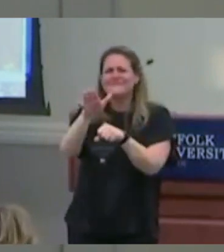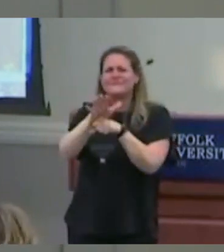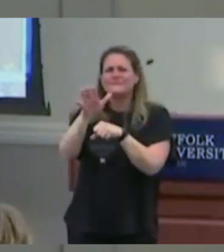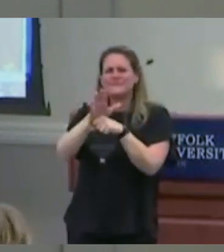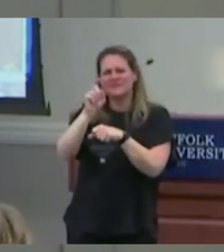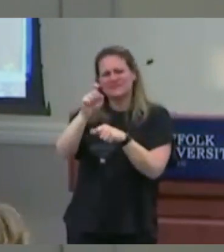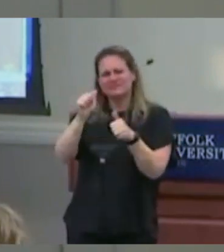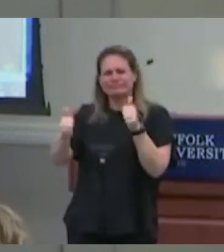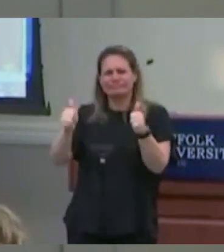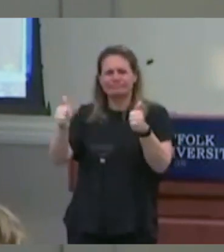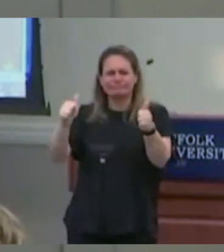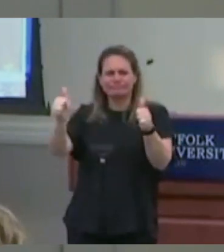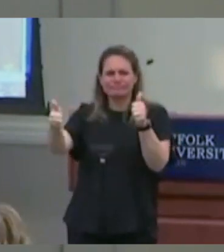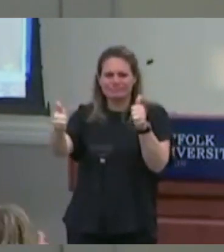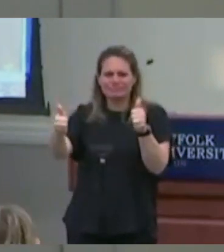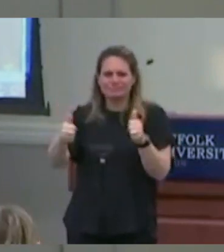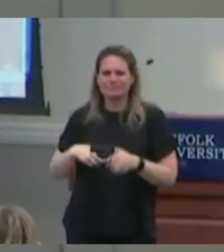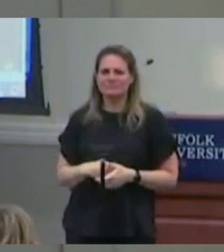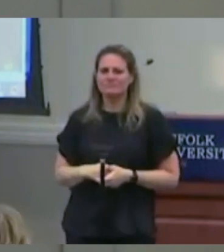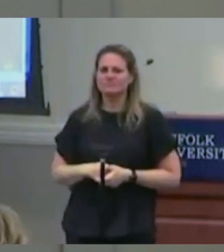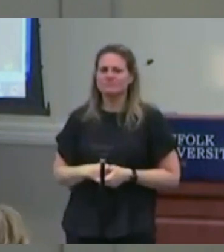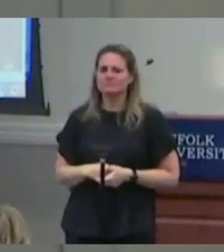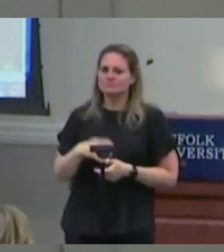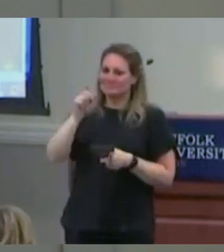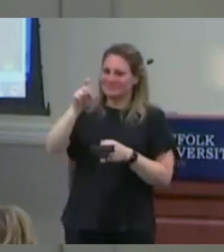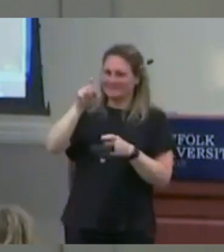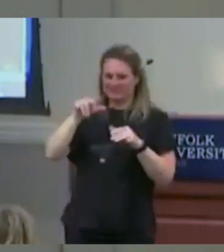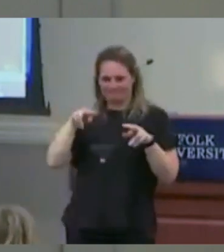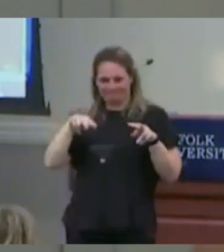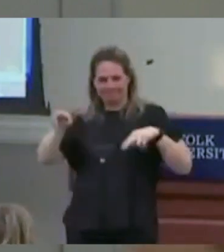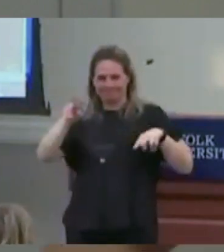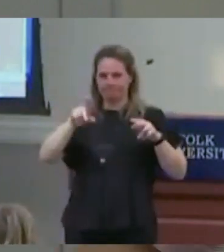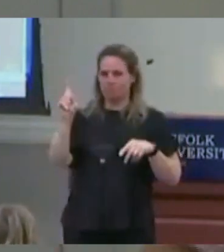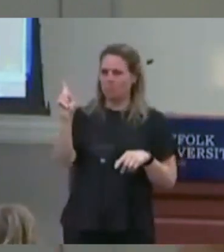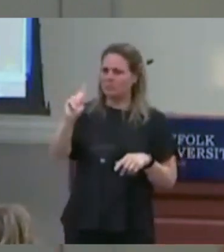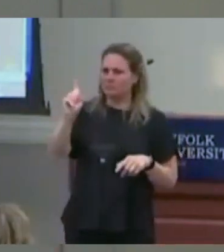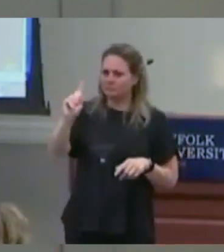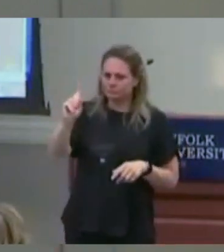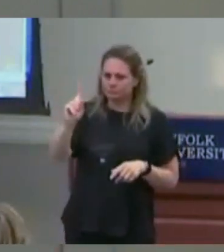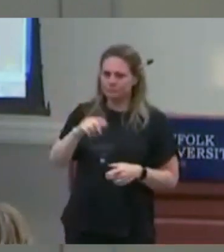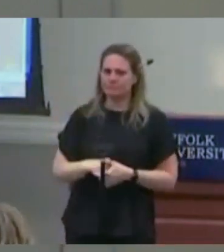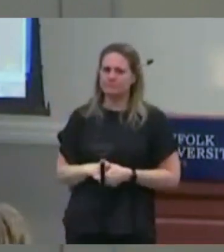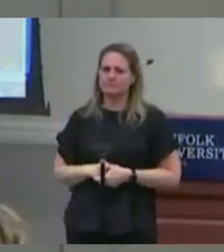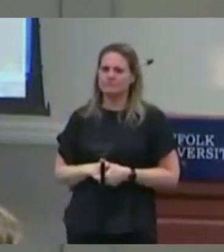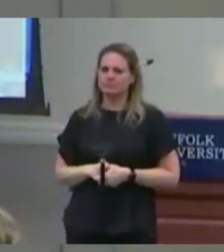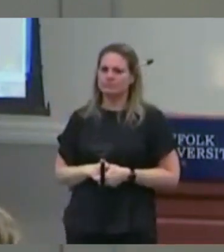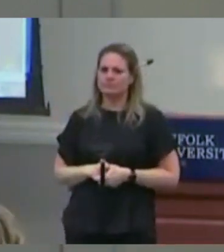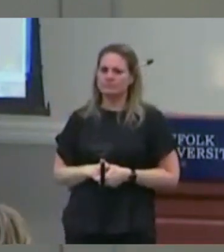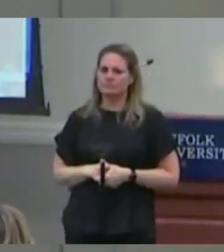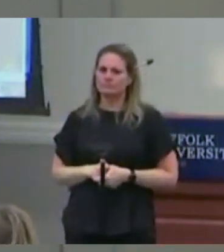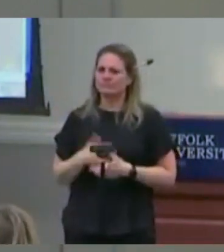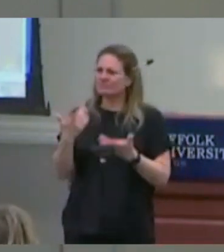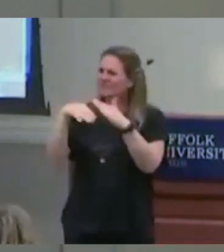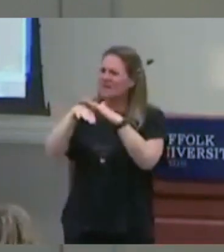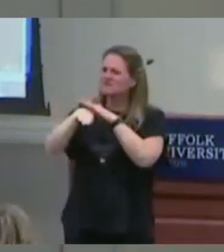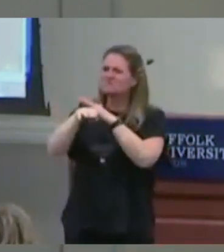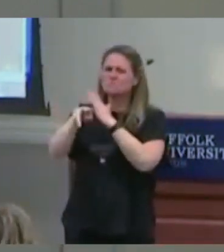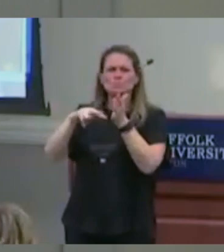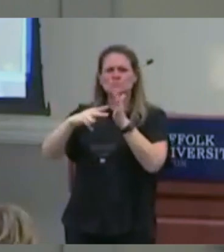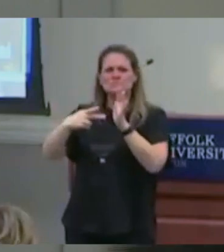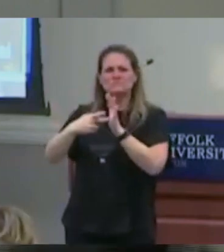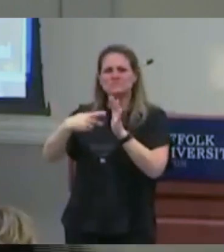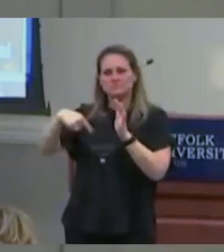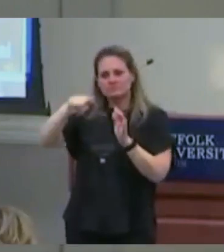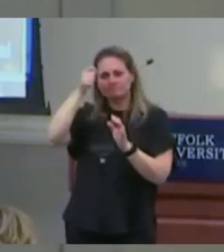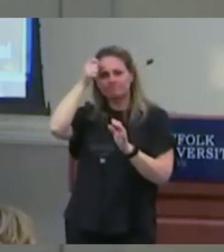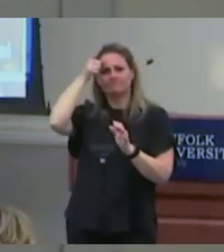need to look at accessibility as well, expanding how we think of accessibility beyond just the vital physical